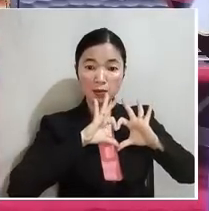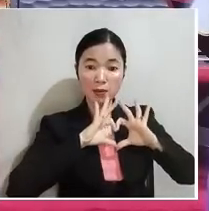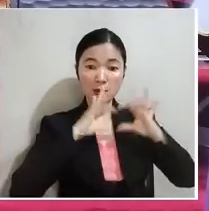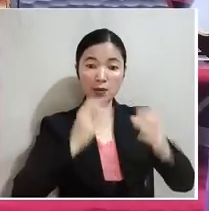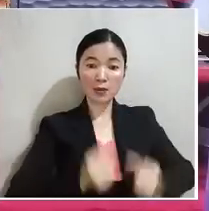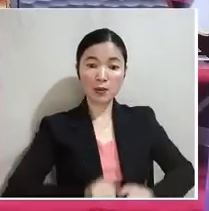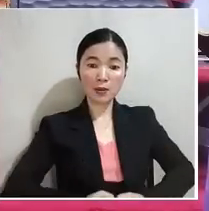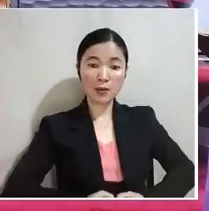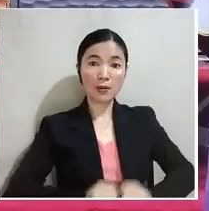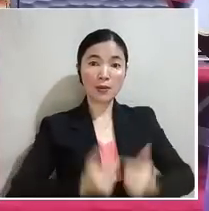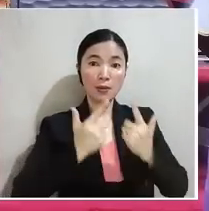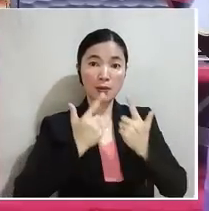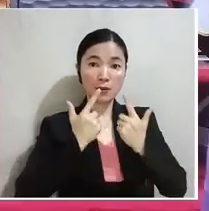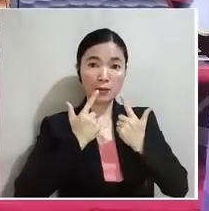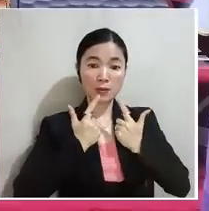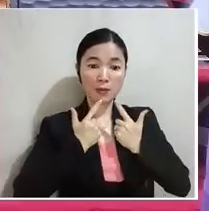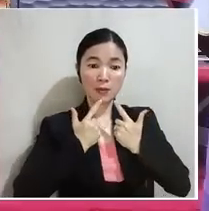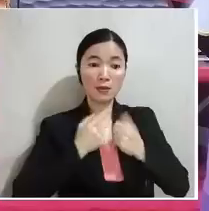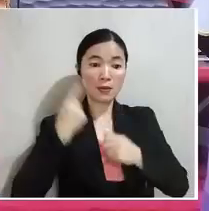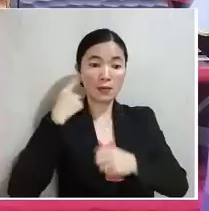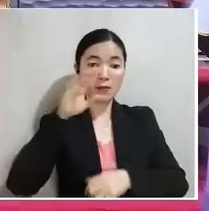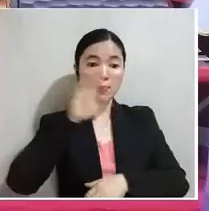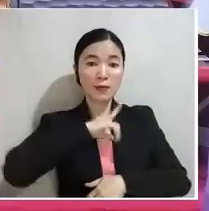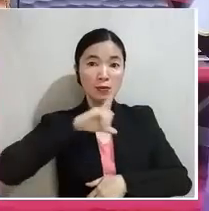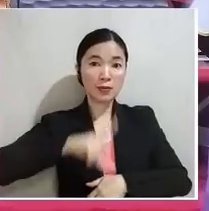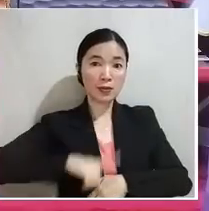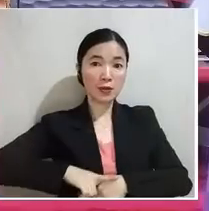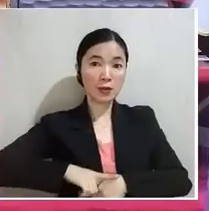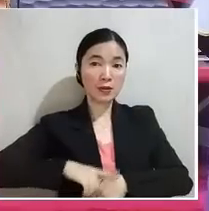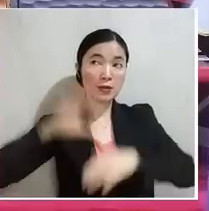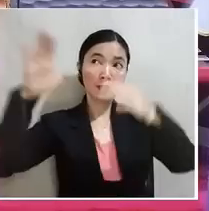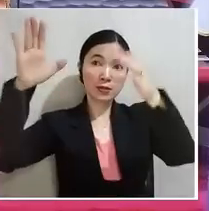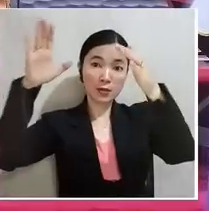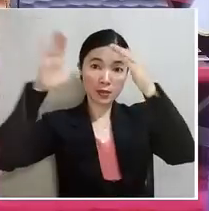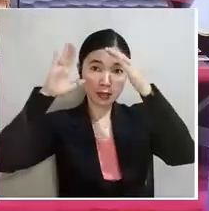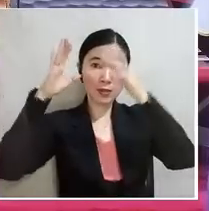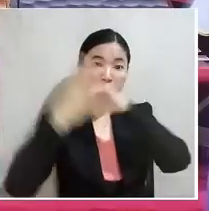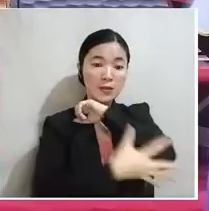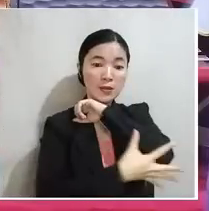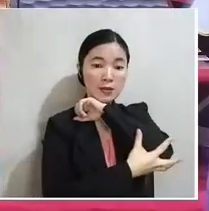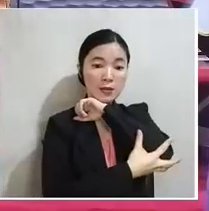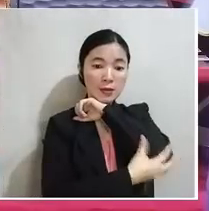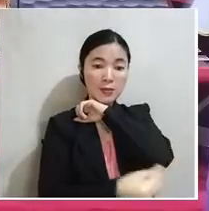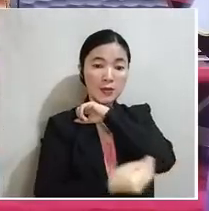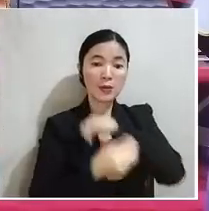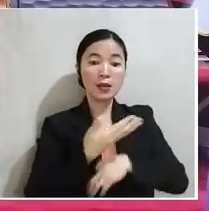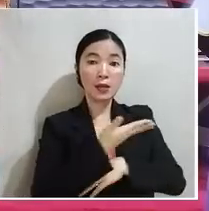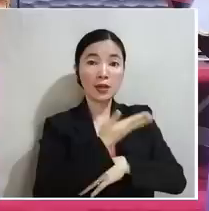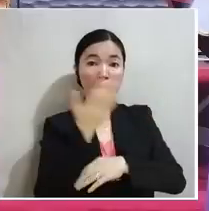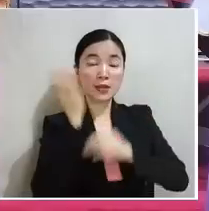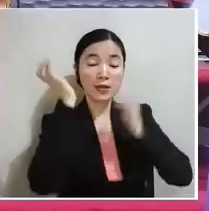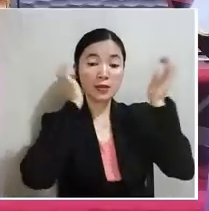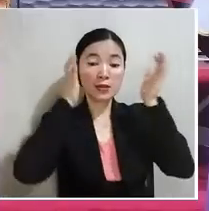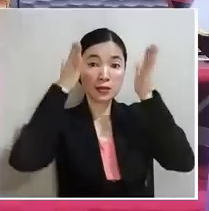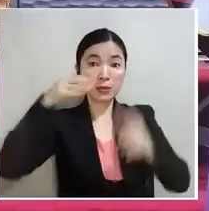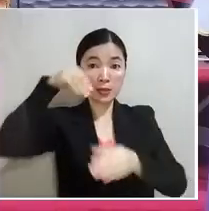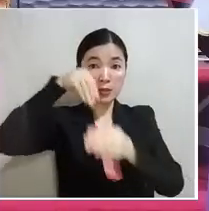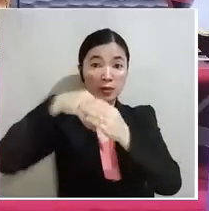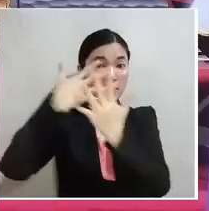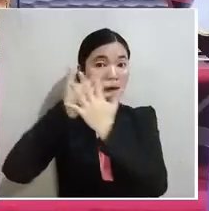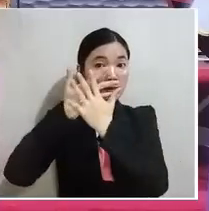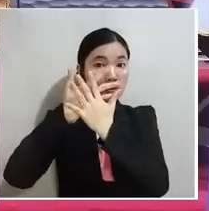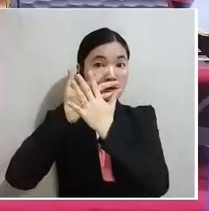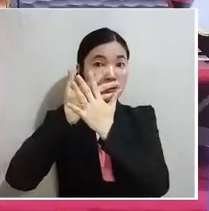revive. For the Lord hears the poor, and his own who are bonds, he spurns